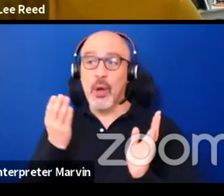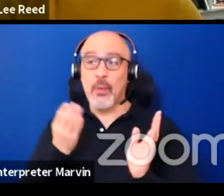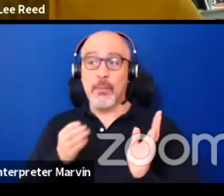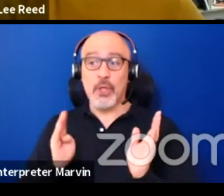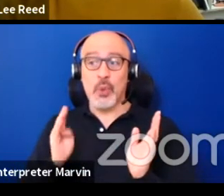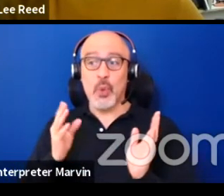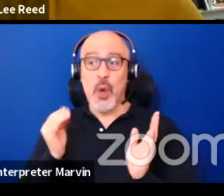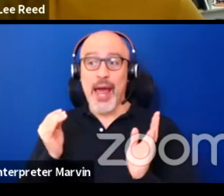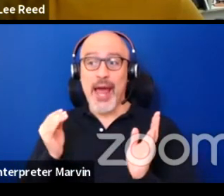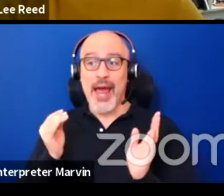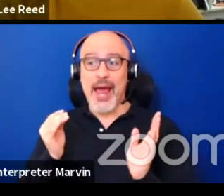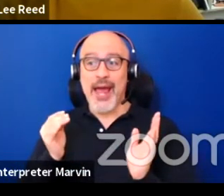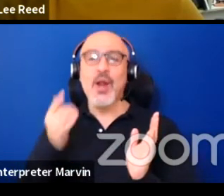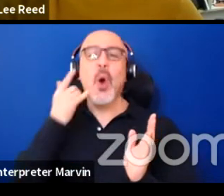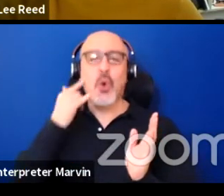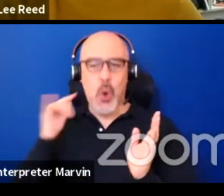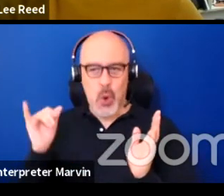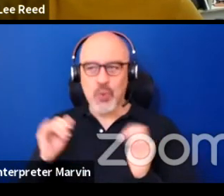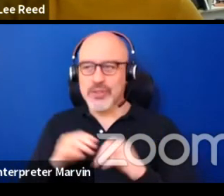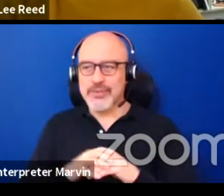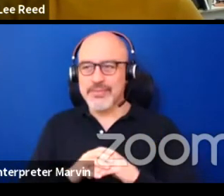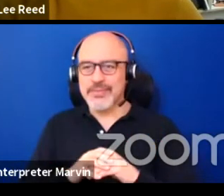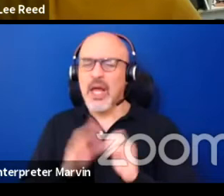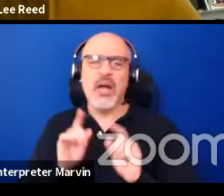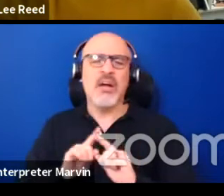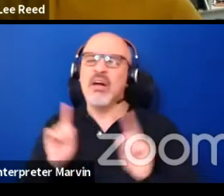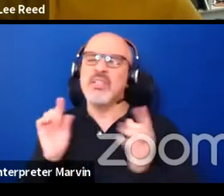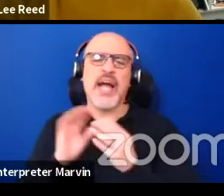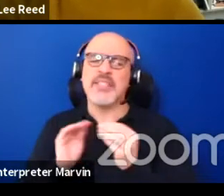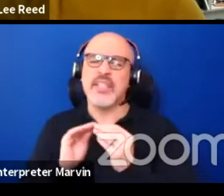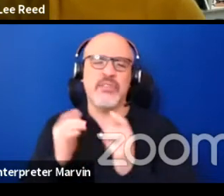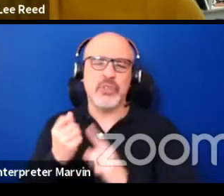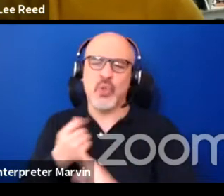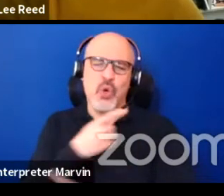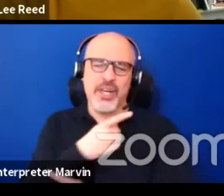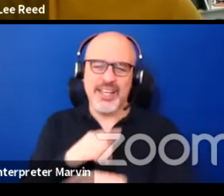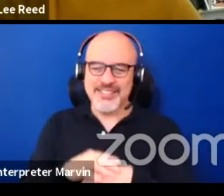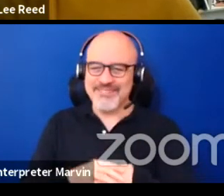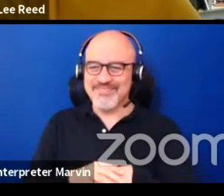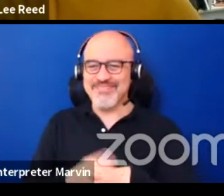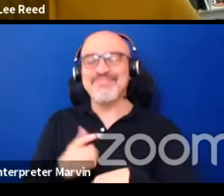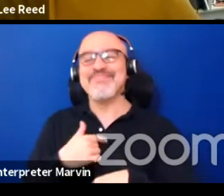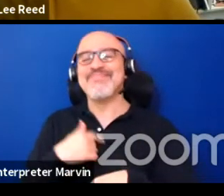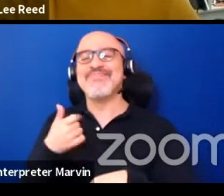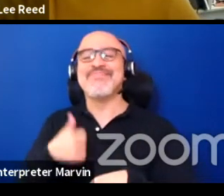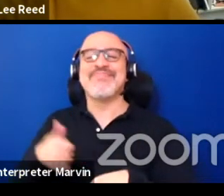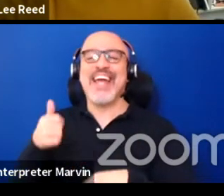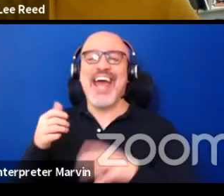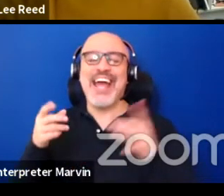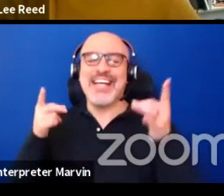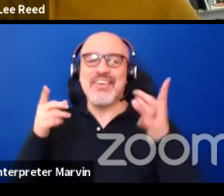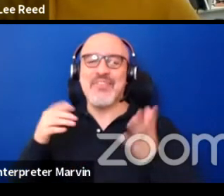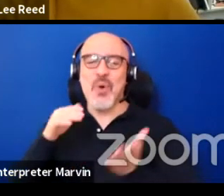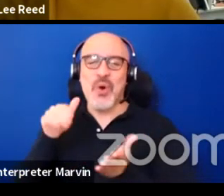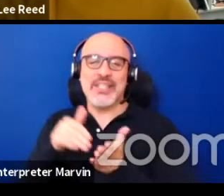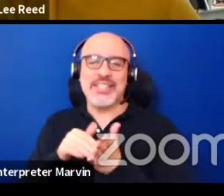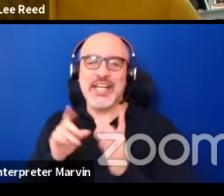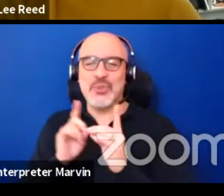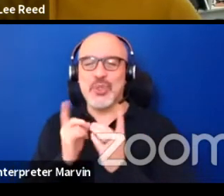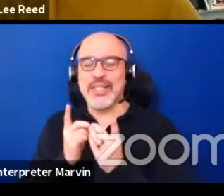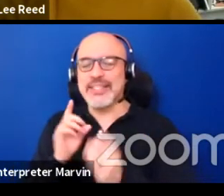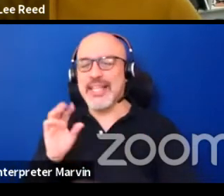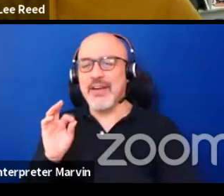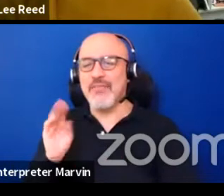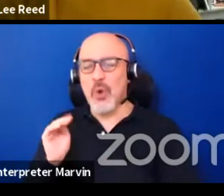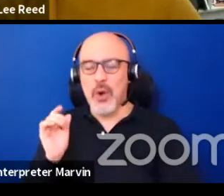gold. Yes, that's a whole nother story. So I am the executive director for the Central District Forum for Arts